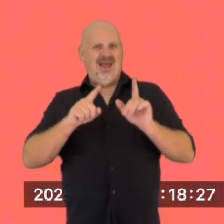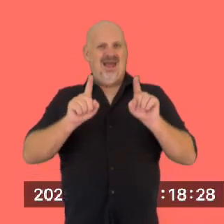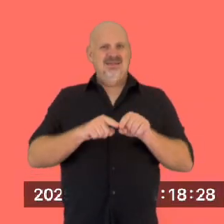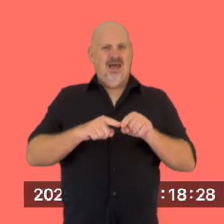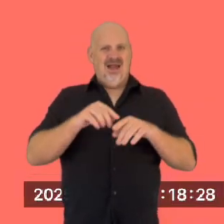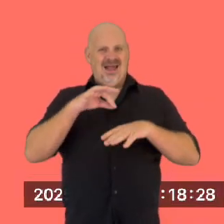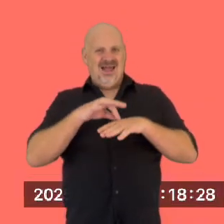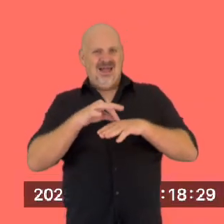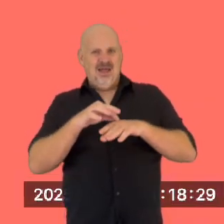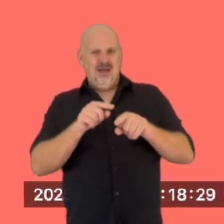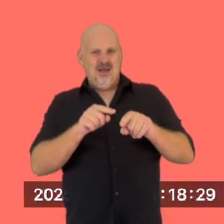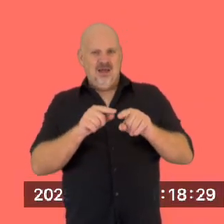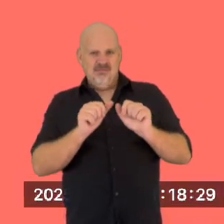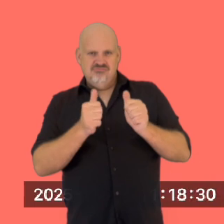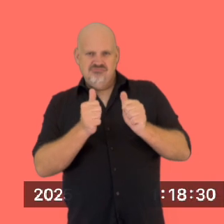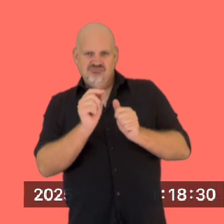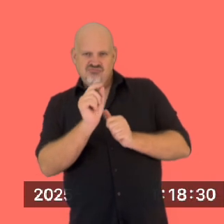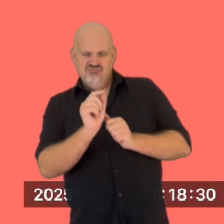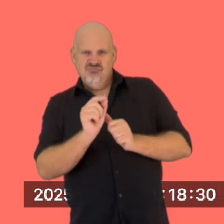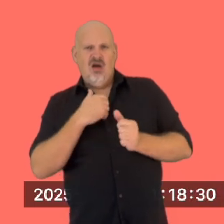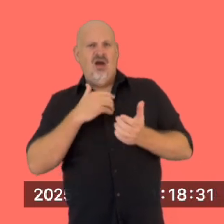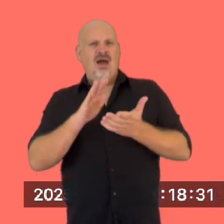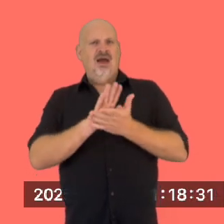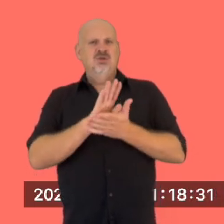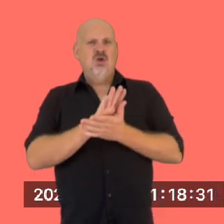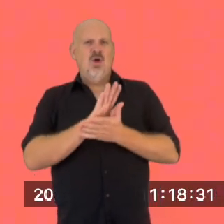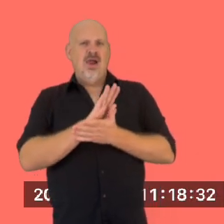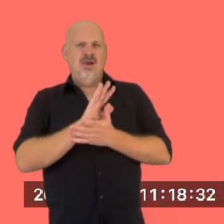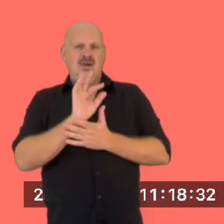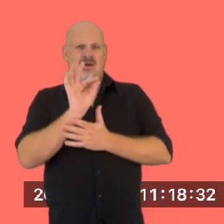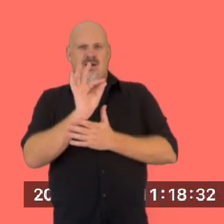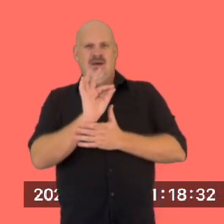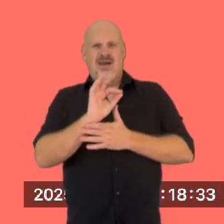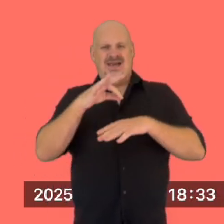again in the Indian ink, and really just enjoy